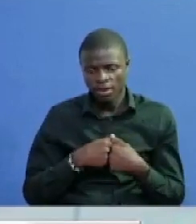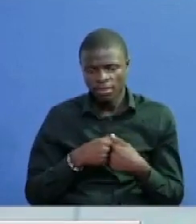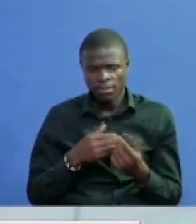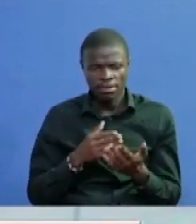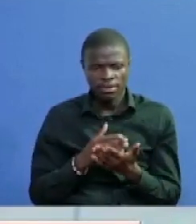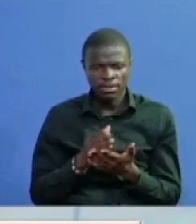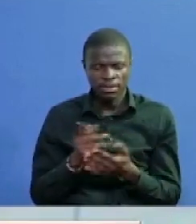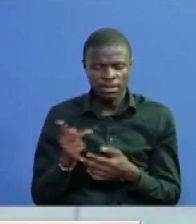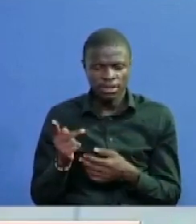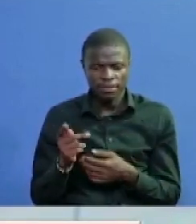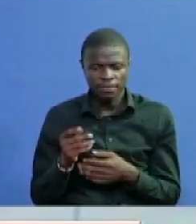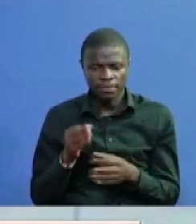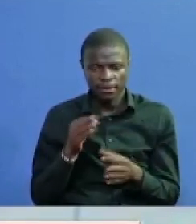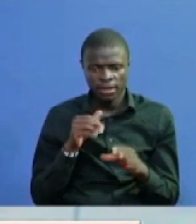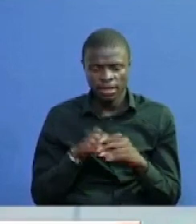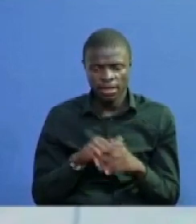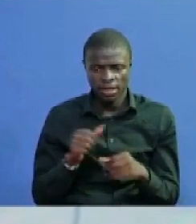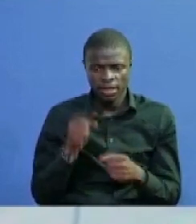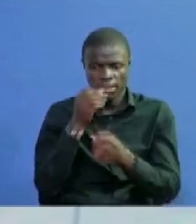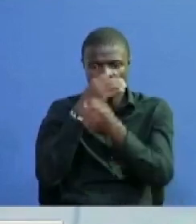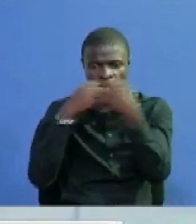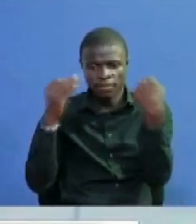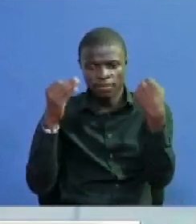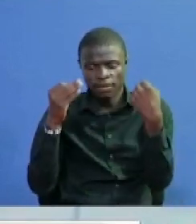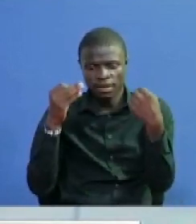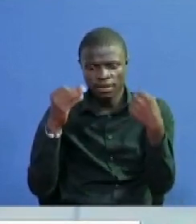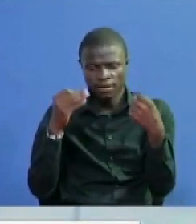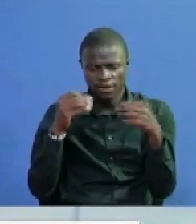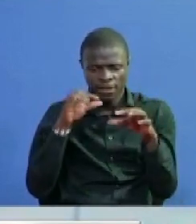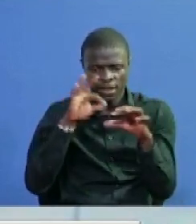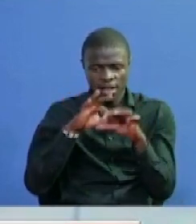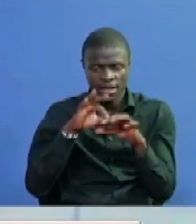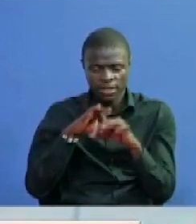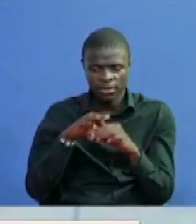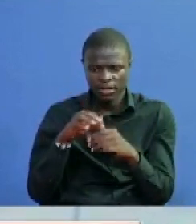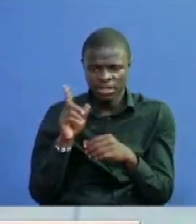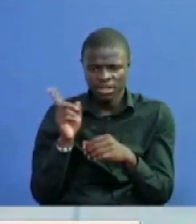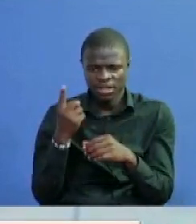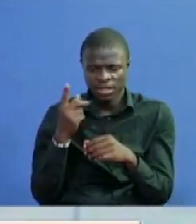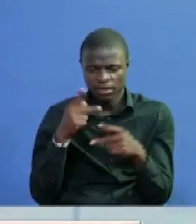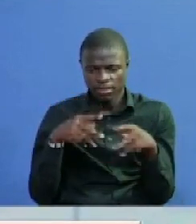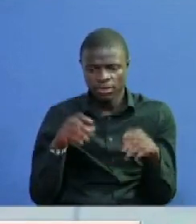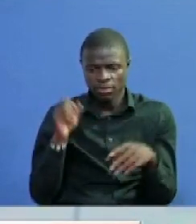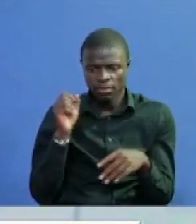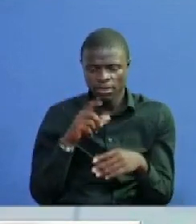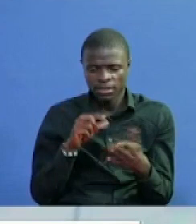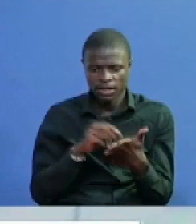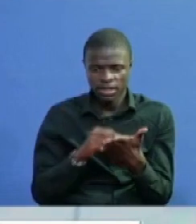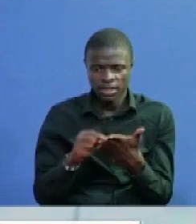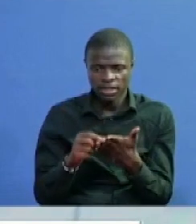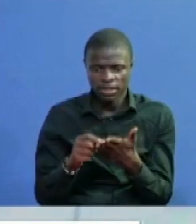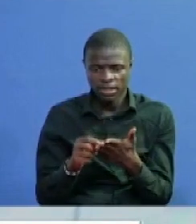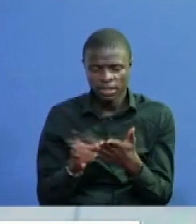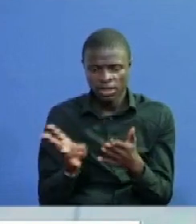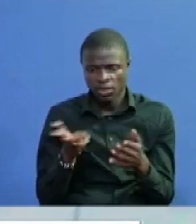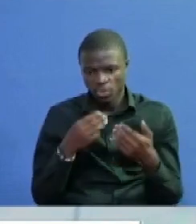elections, because in a free and fair elections, everybody should first of all register as a voter. Yeah. So, but we have